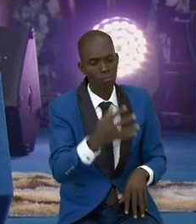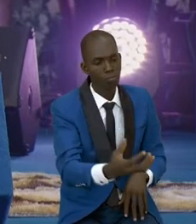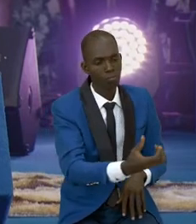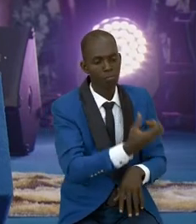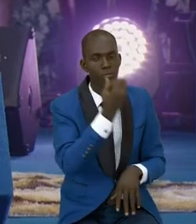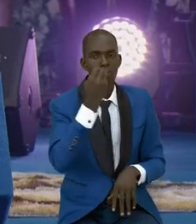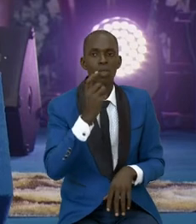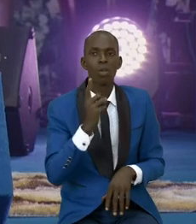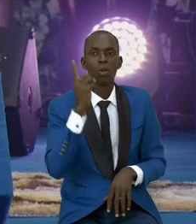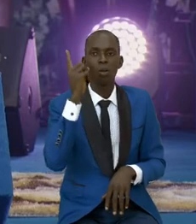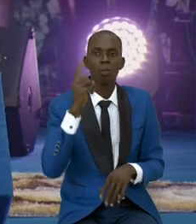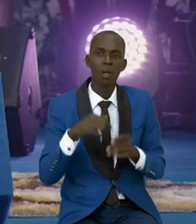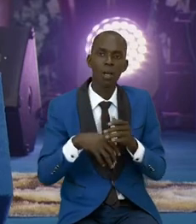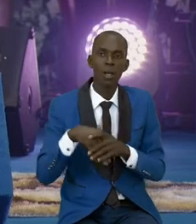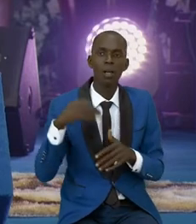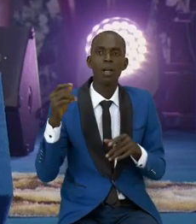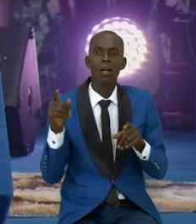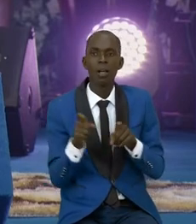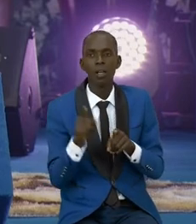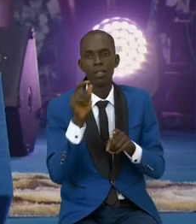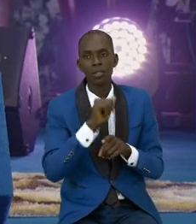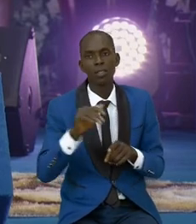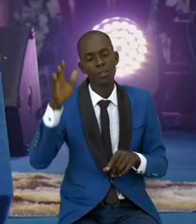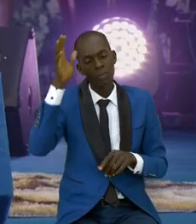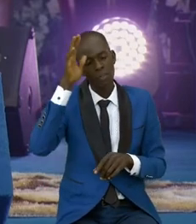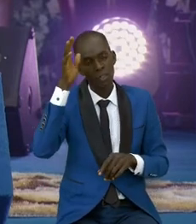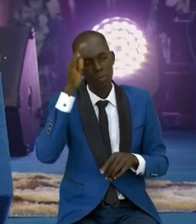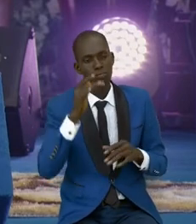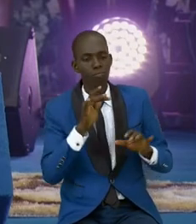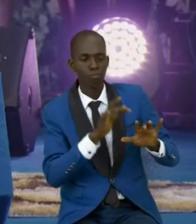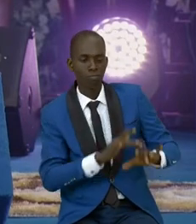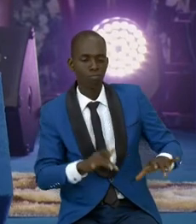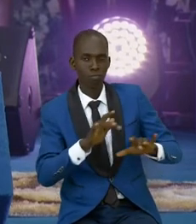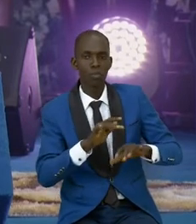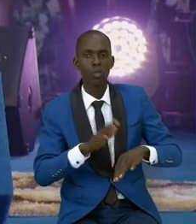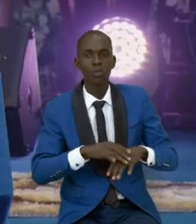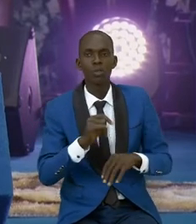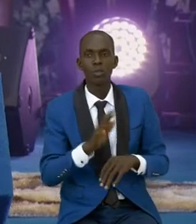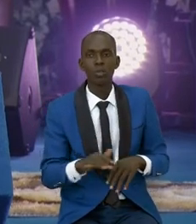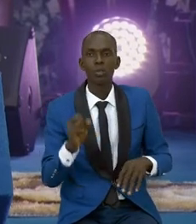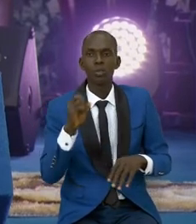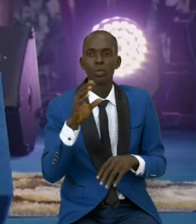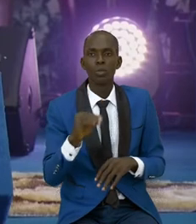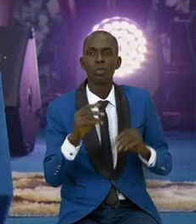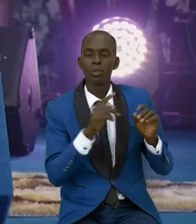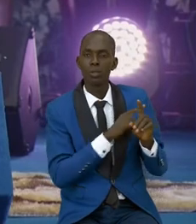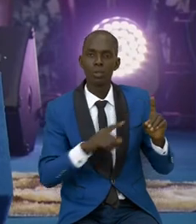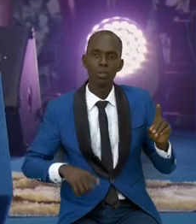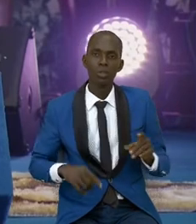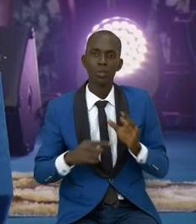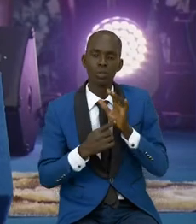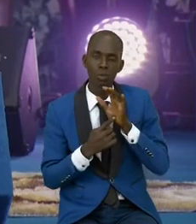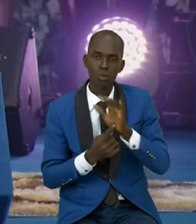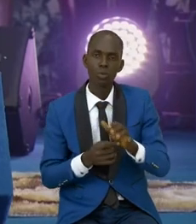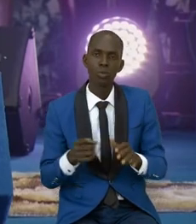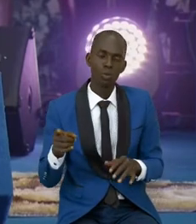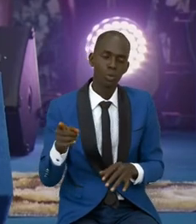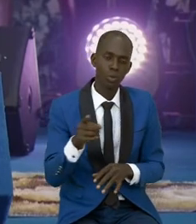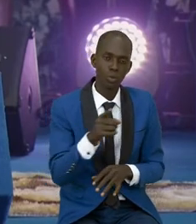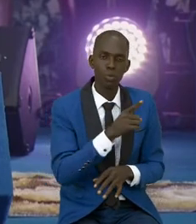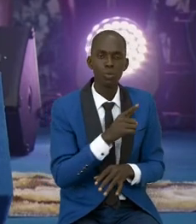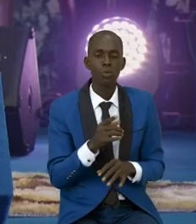out. Like, as a father pitieth his children, so the Lord pitieth them